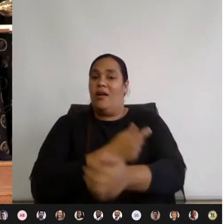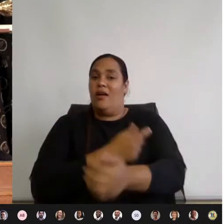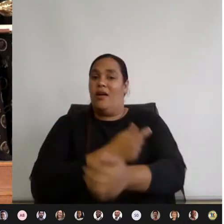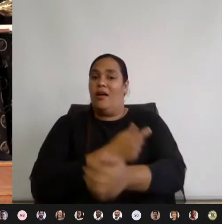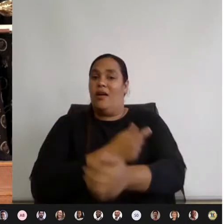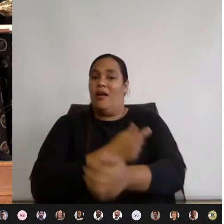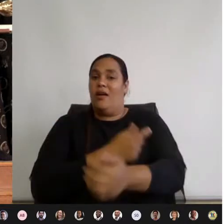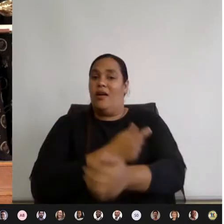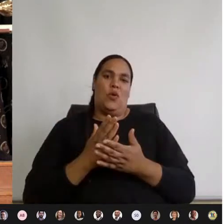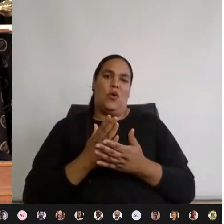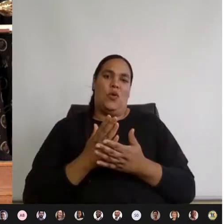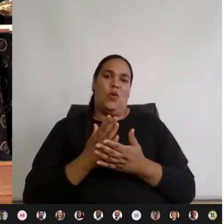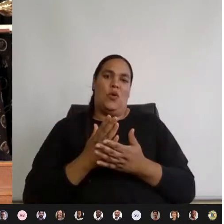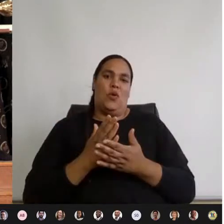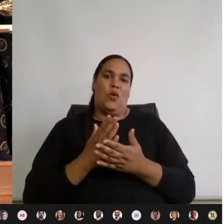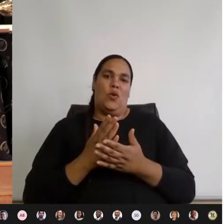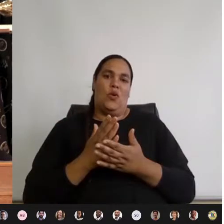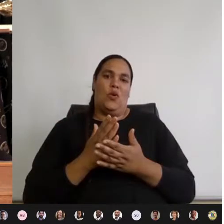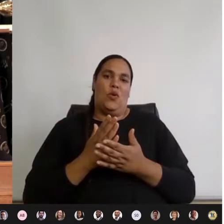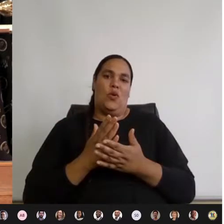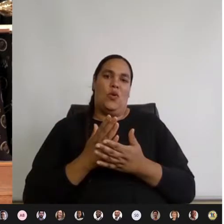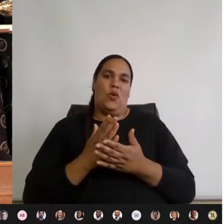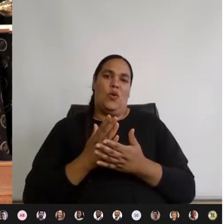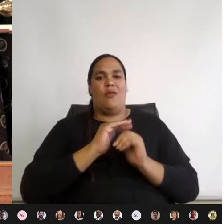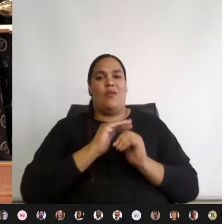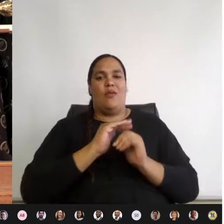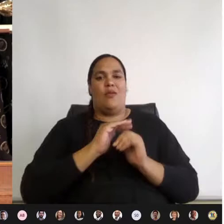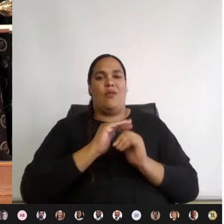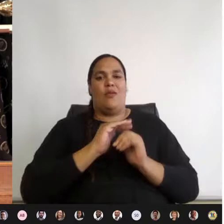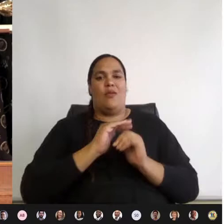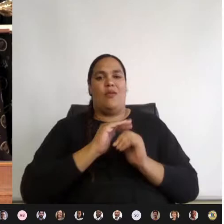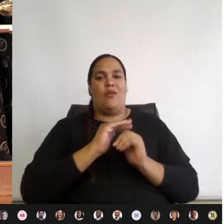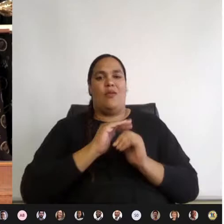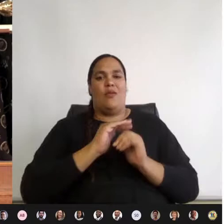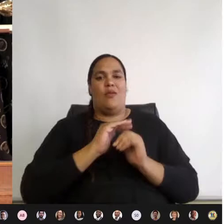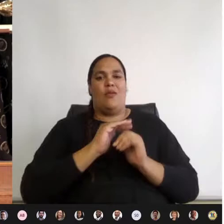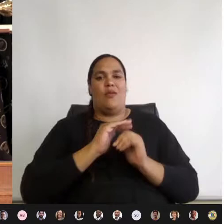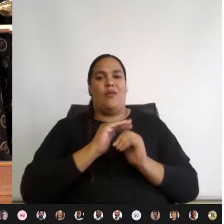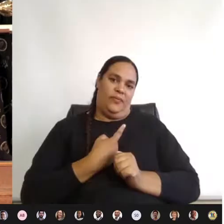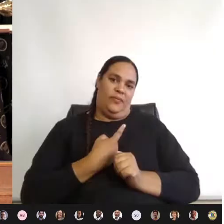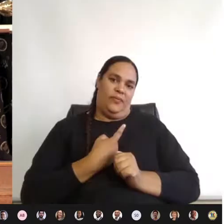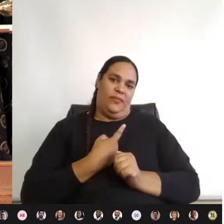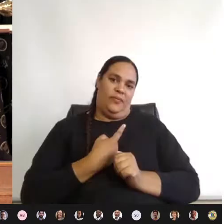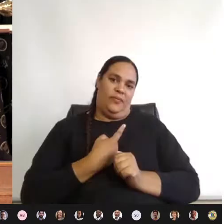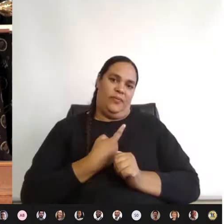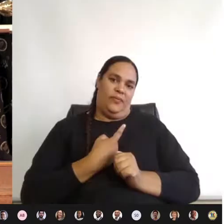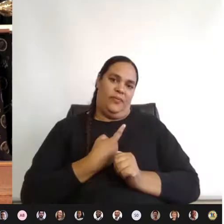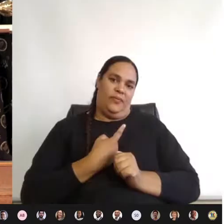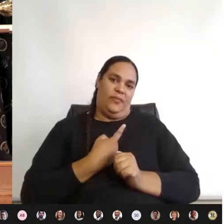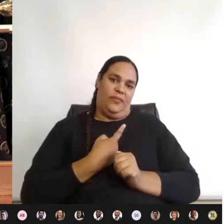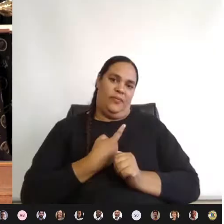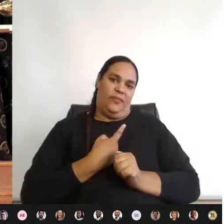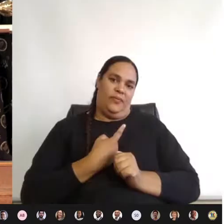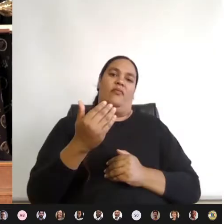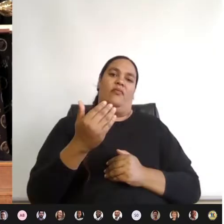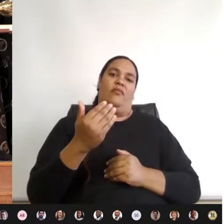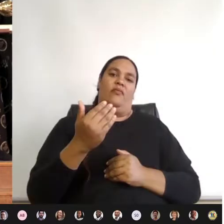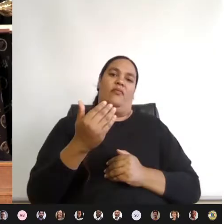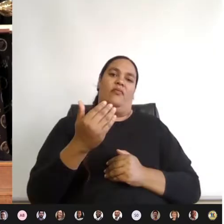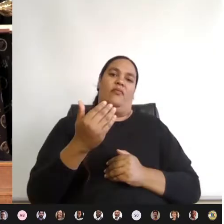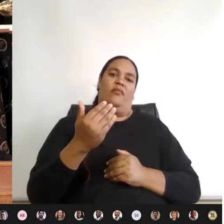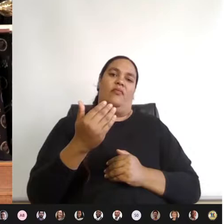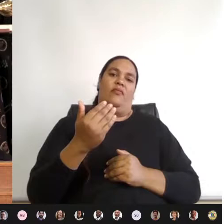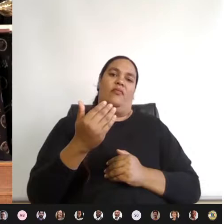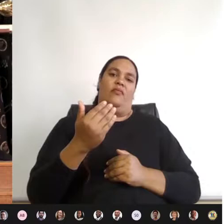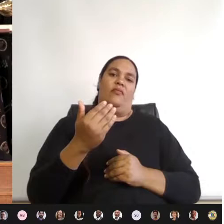ways in which we can protect ourselves going into the what is surely going to happen to